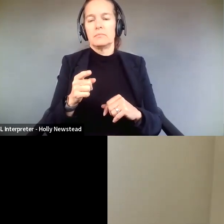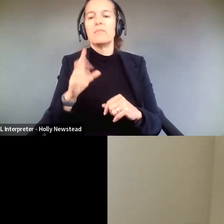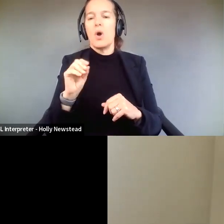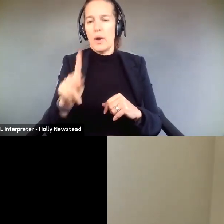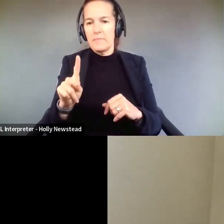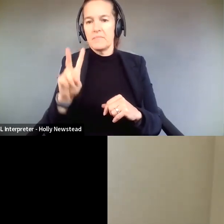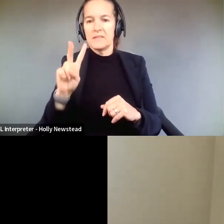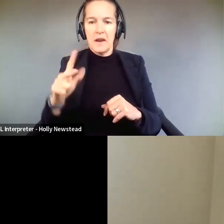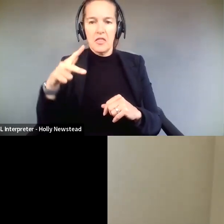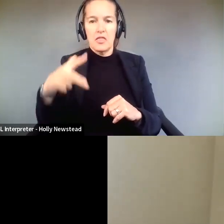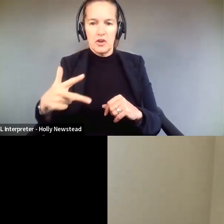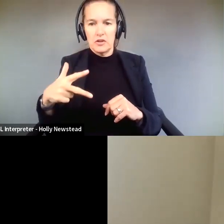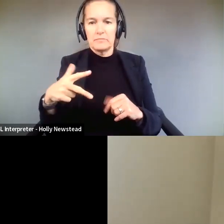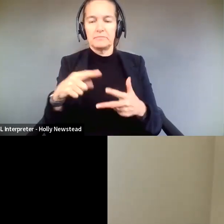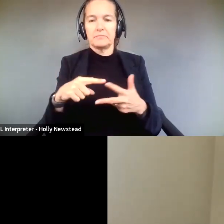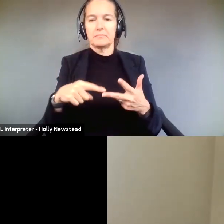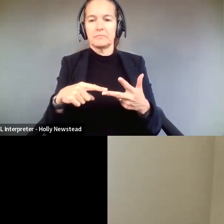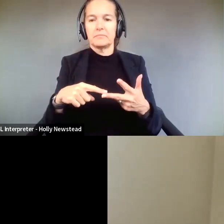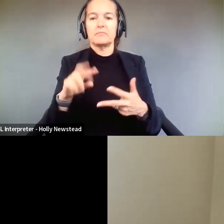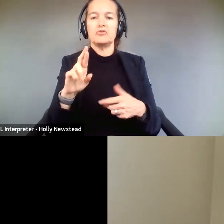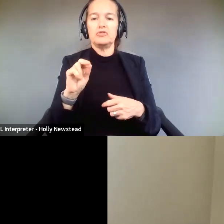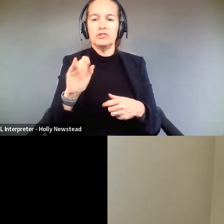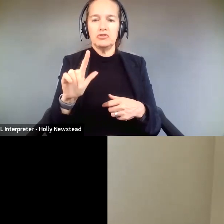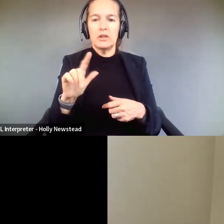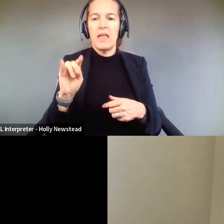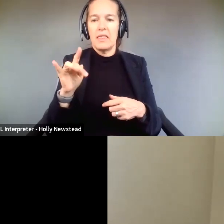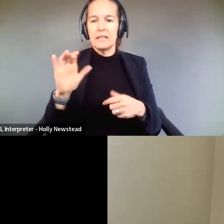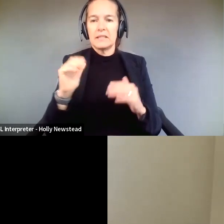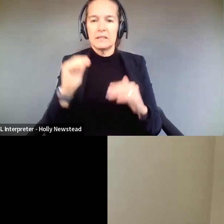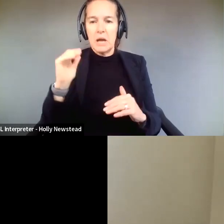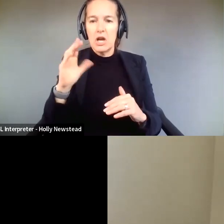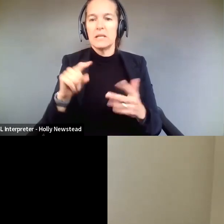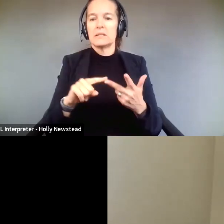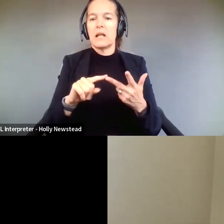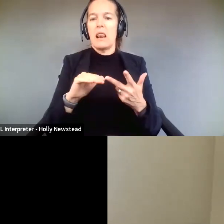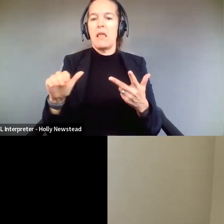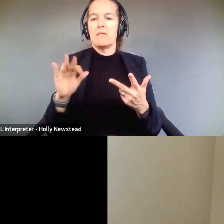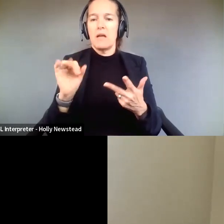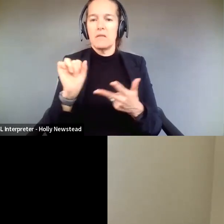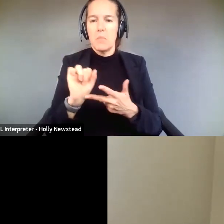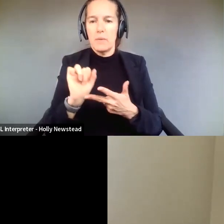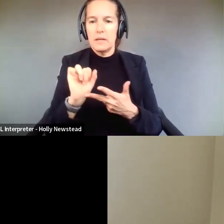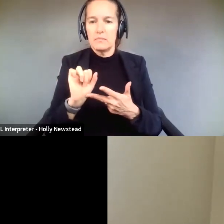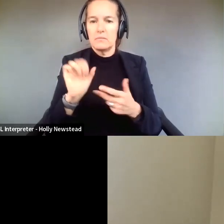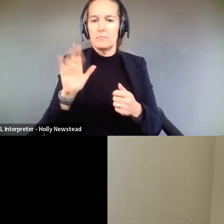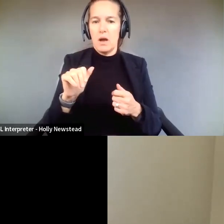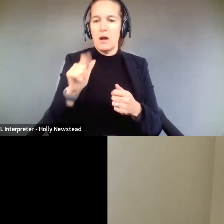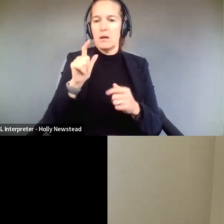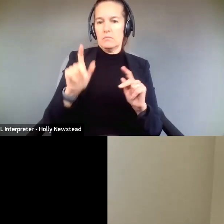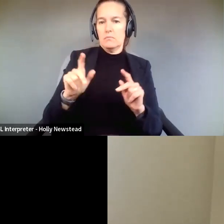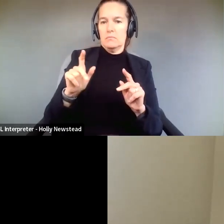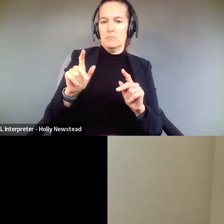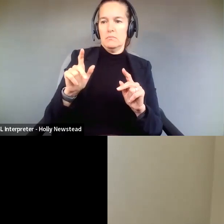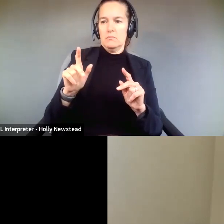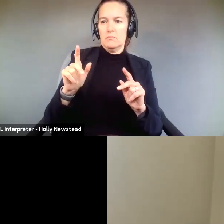third, racial and ethnic disparities and the level of employment by recipients of